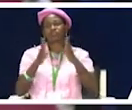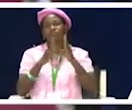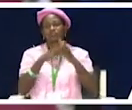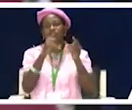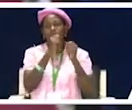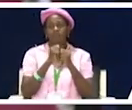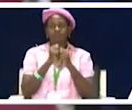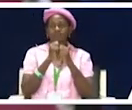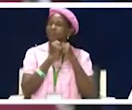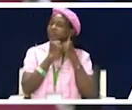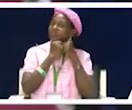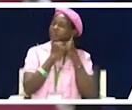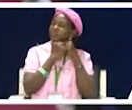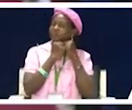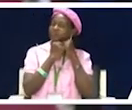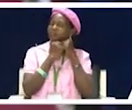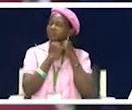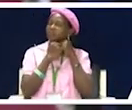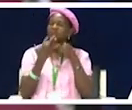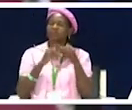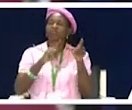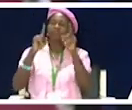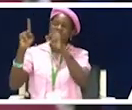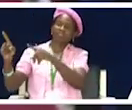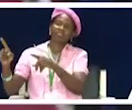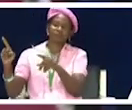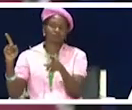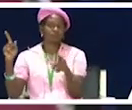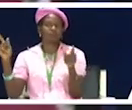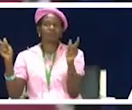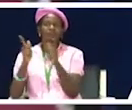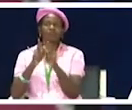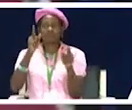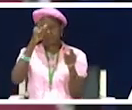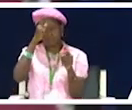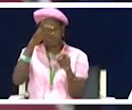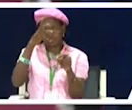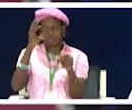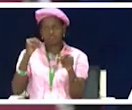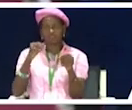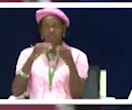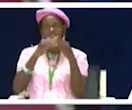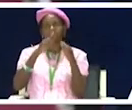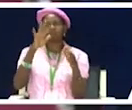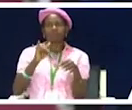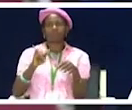together and they came, led by Pastor Kuo,